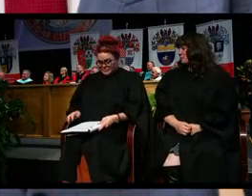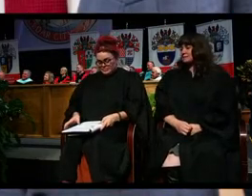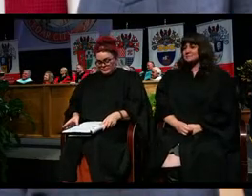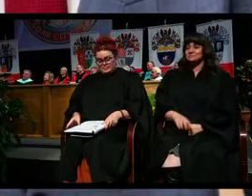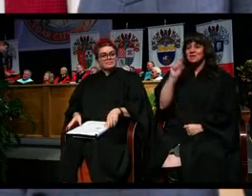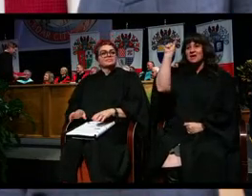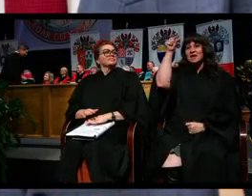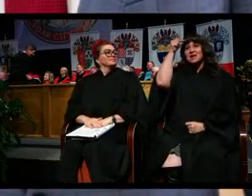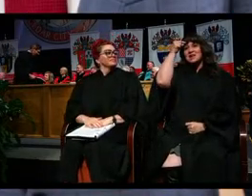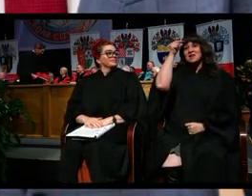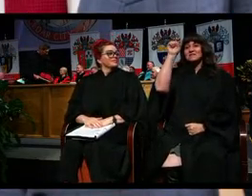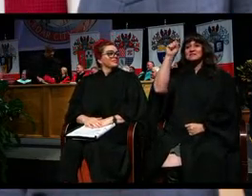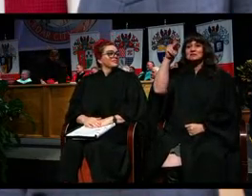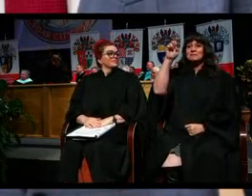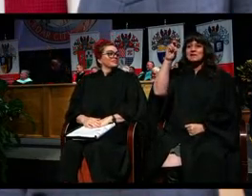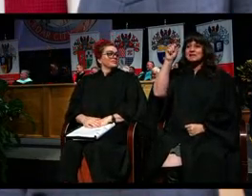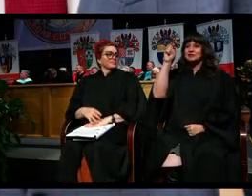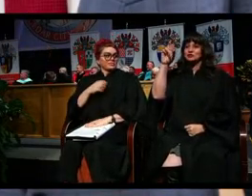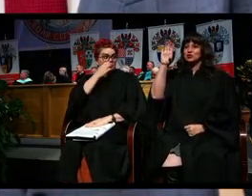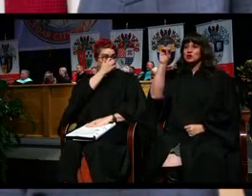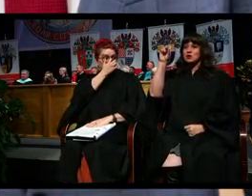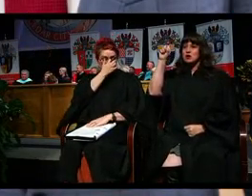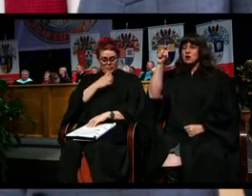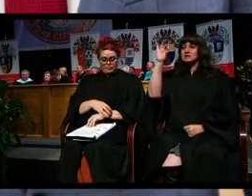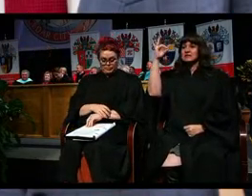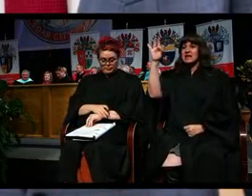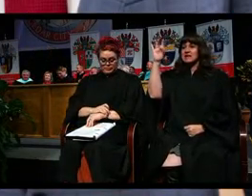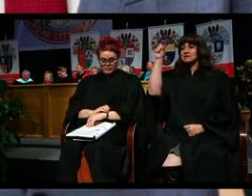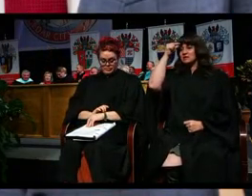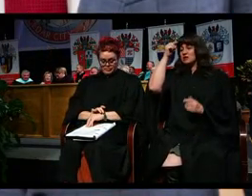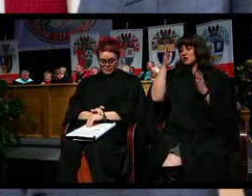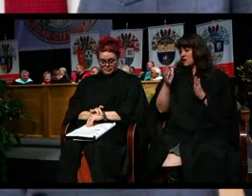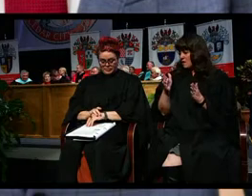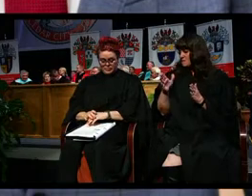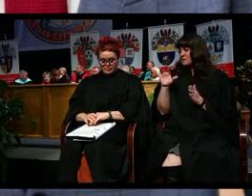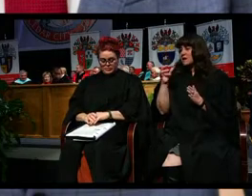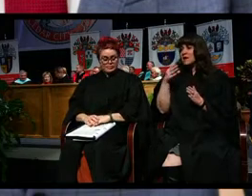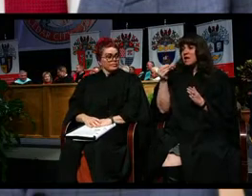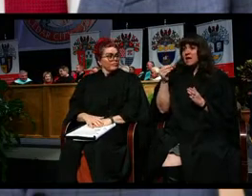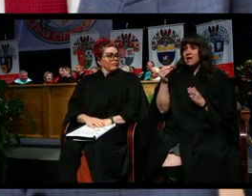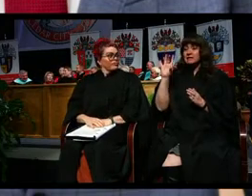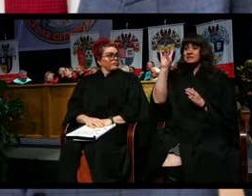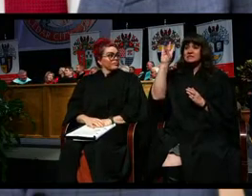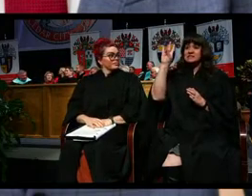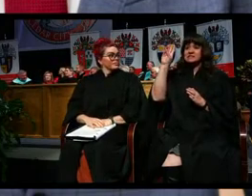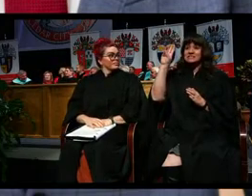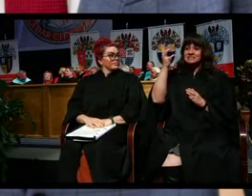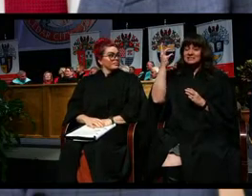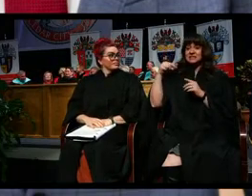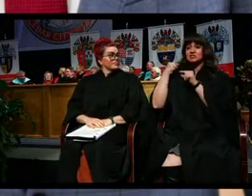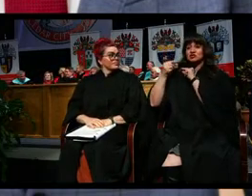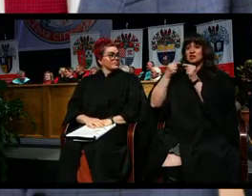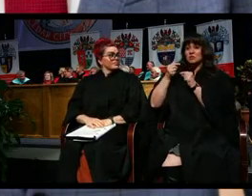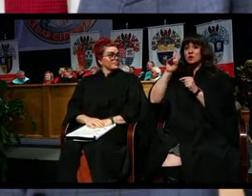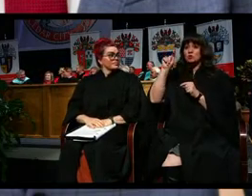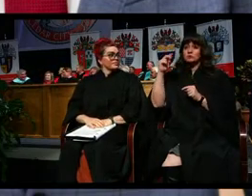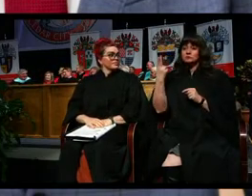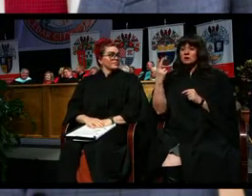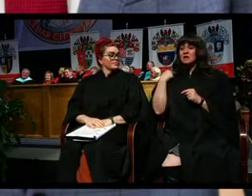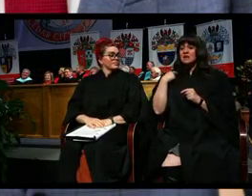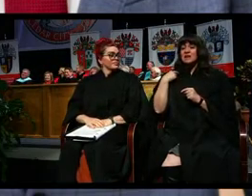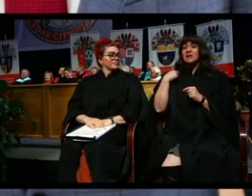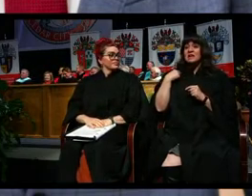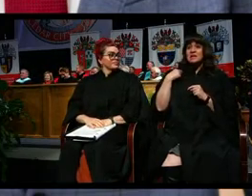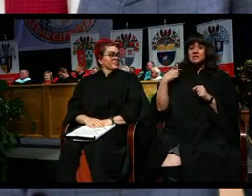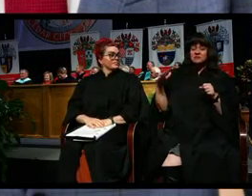Governor Spencer Cox is the 18th governor of Utah and a sixth generation Utahn. He has dedicated most of his adult life to